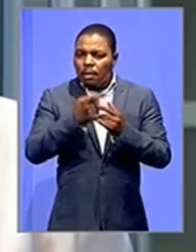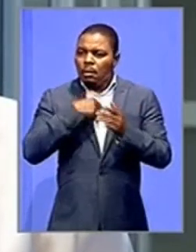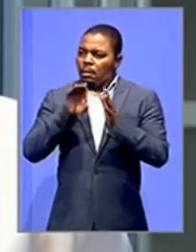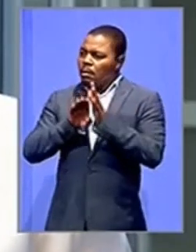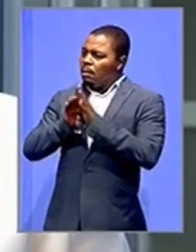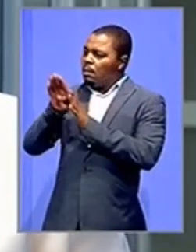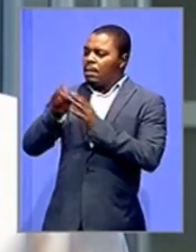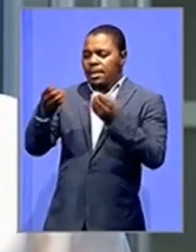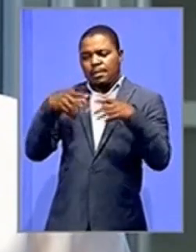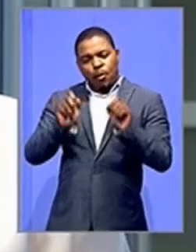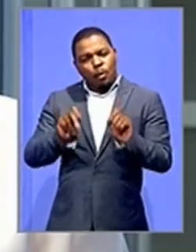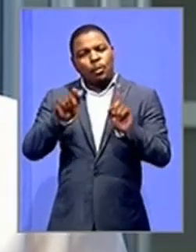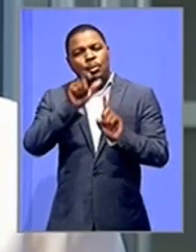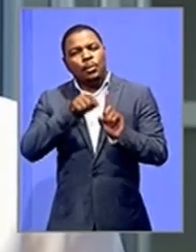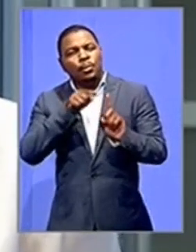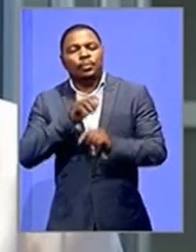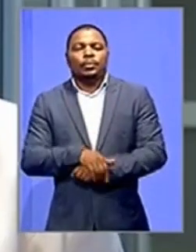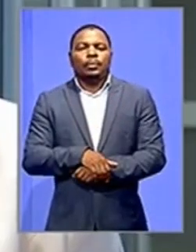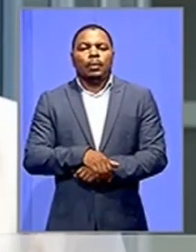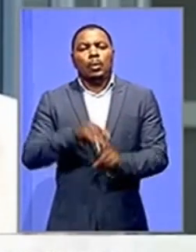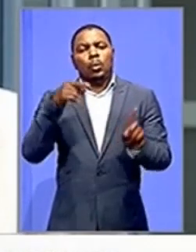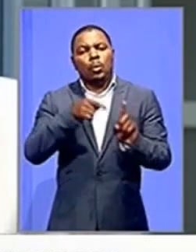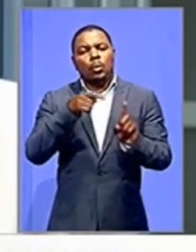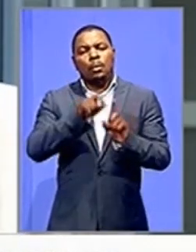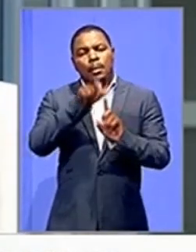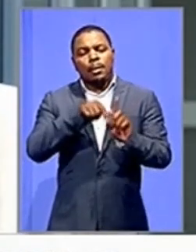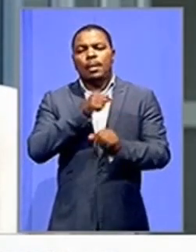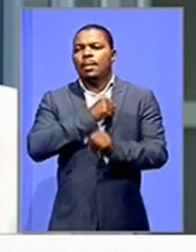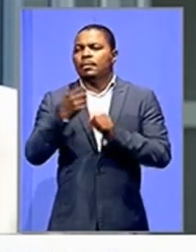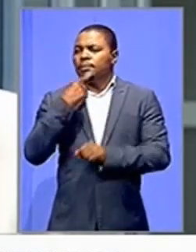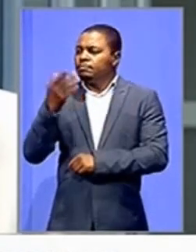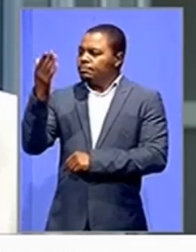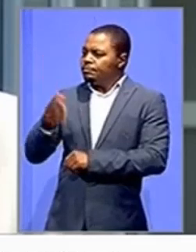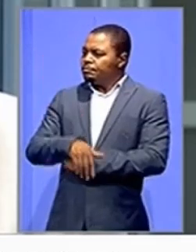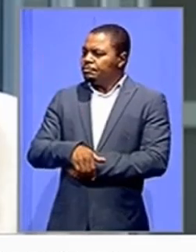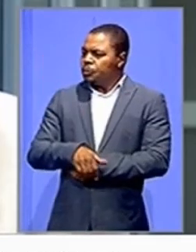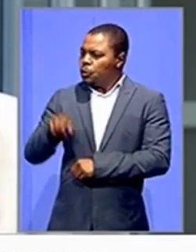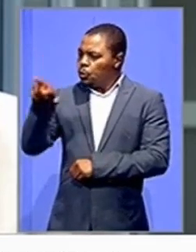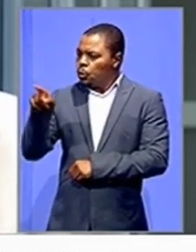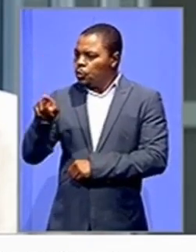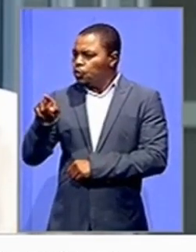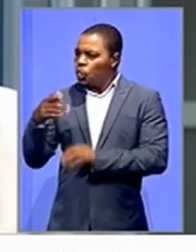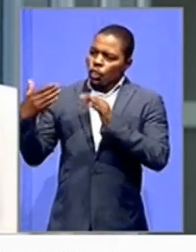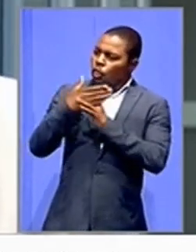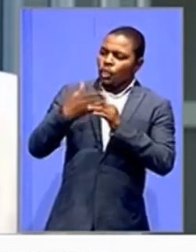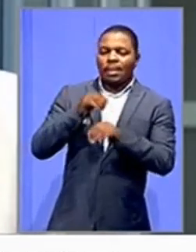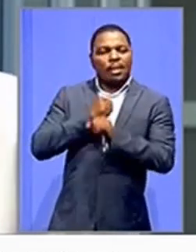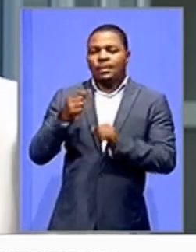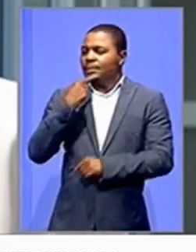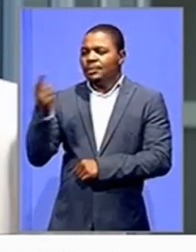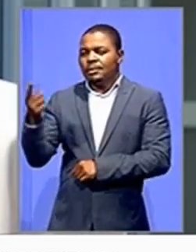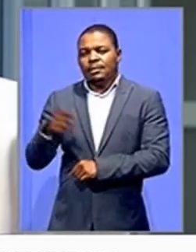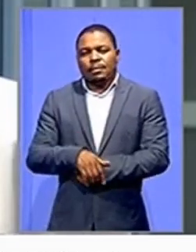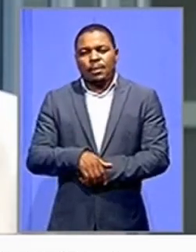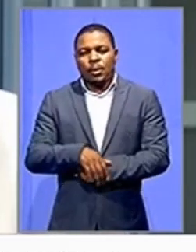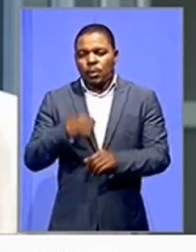sebaka, motho ya neng a sa re ho nna jwale Sophie o nhata di-cons ka mantswe a mang a itshohe